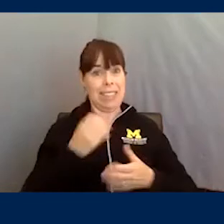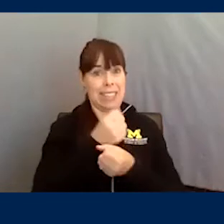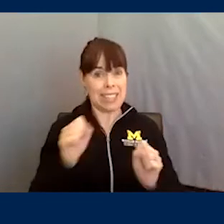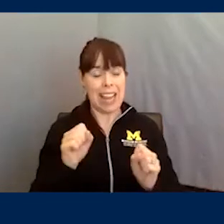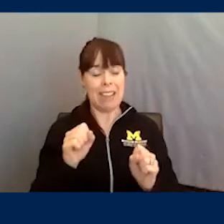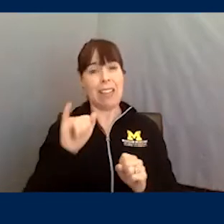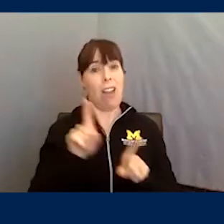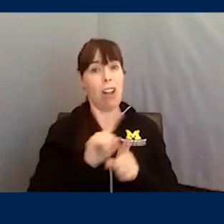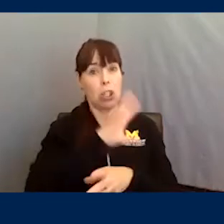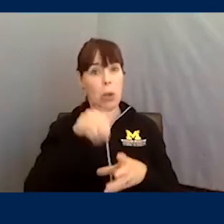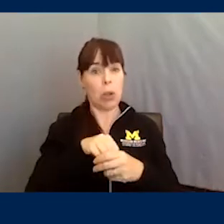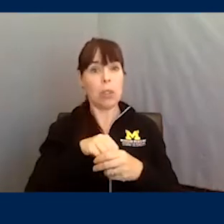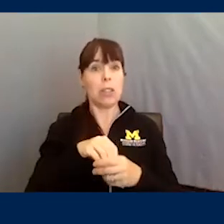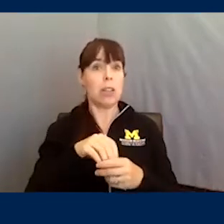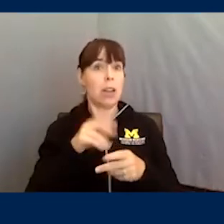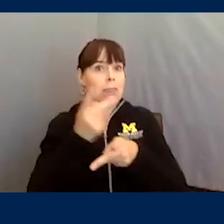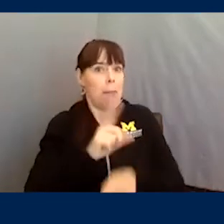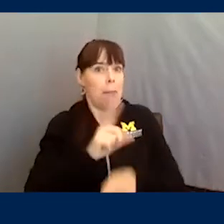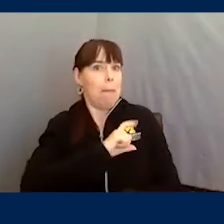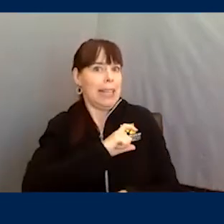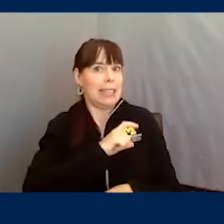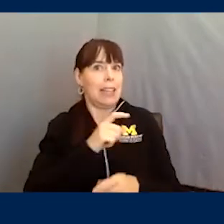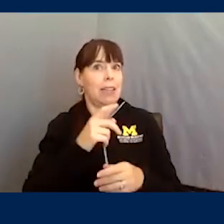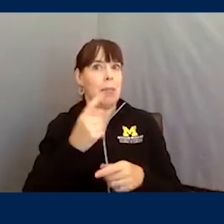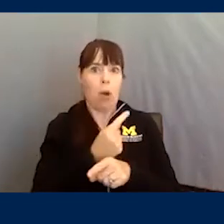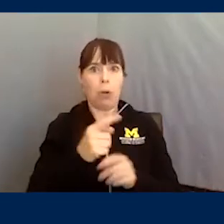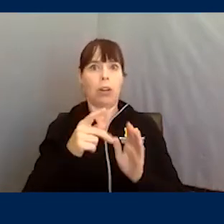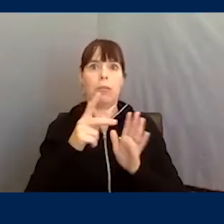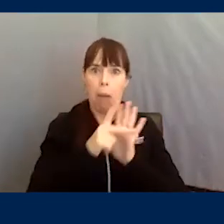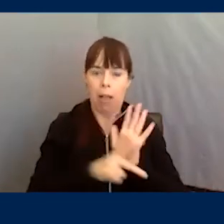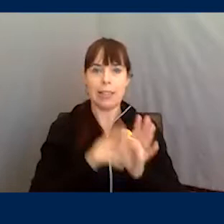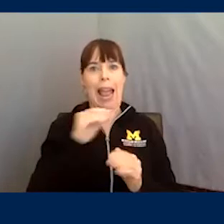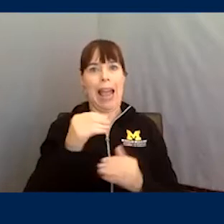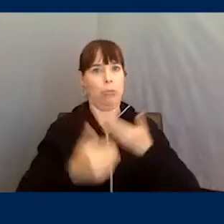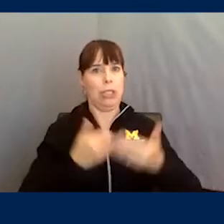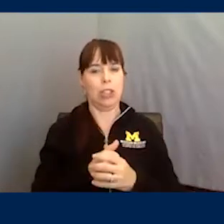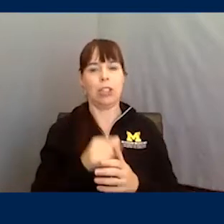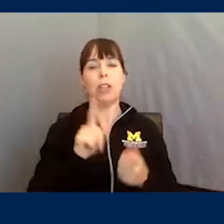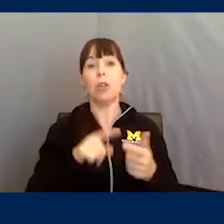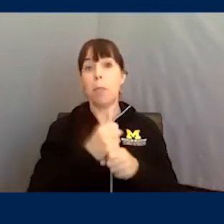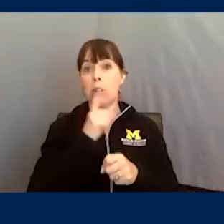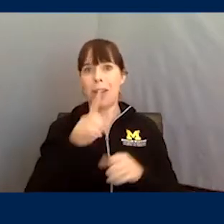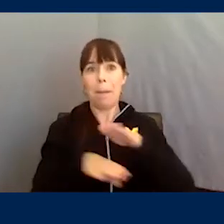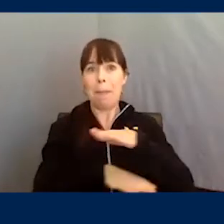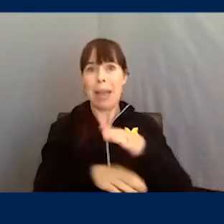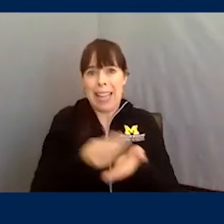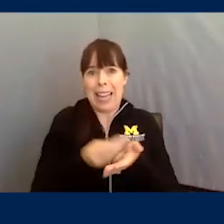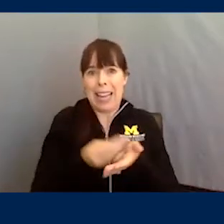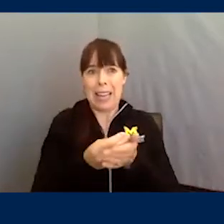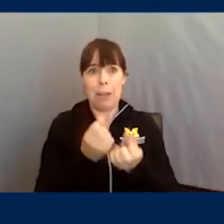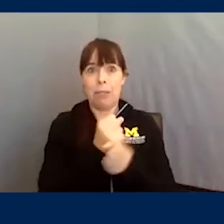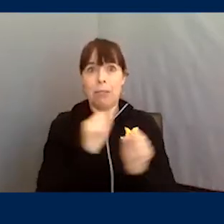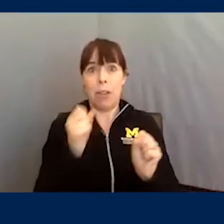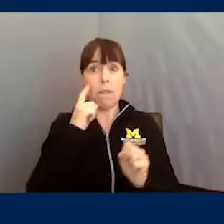includes policing, policy, and procedures. We need to ensure the basic economic security for